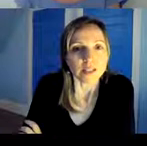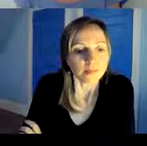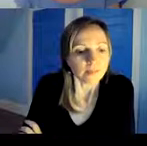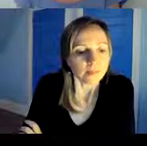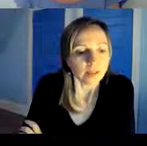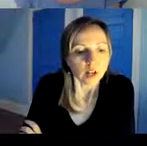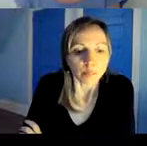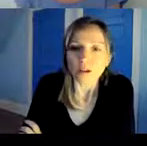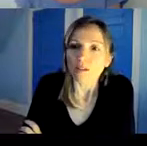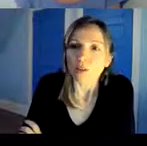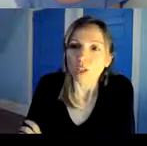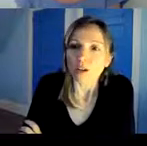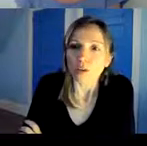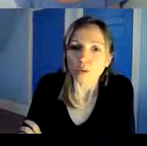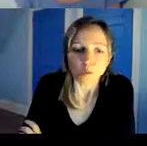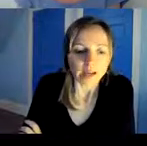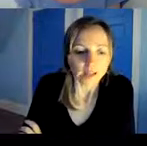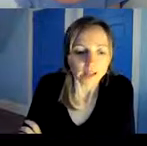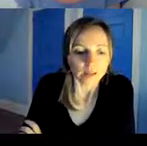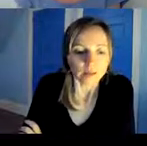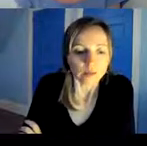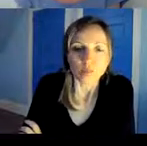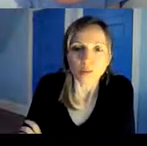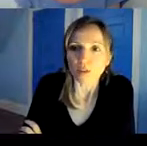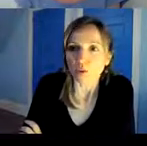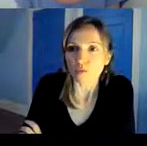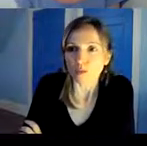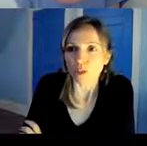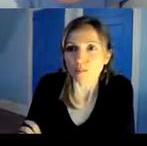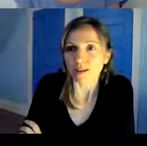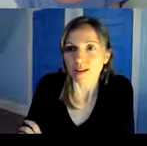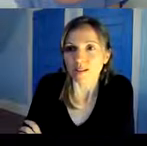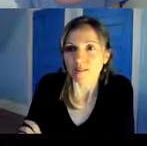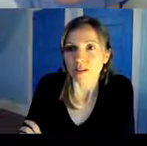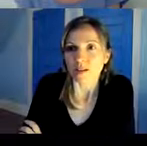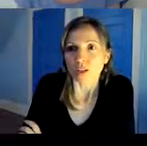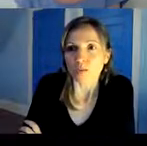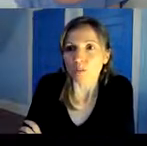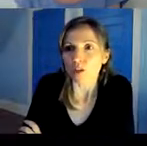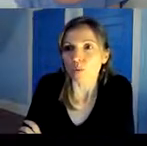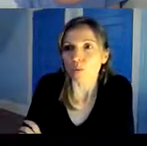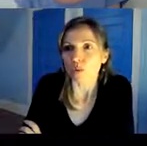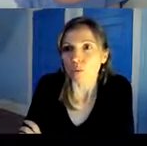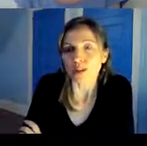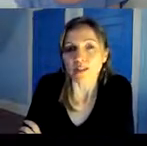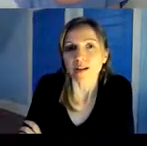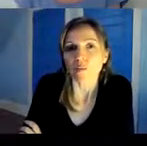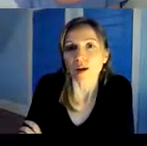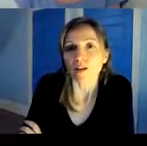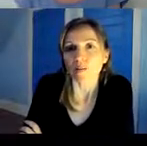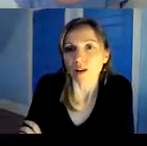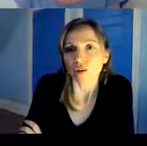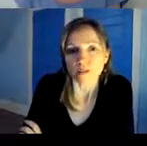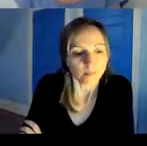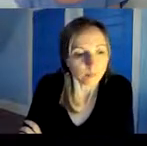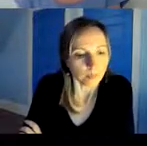BC, Alberta, Ontario, Quebec, New Brunswick, Nova Scotia, and PEI. So that's why I wanted to include this one, because it has a